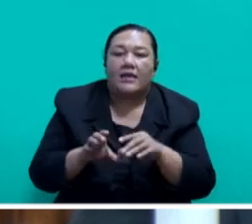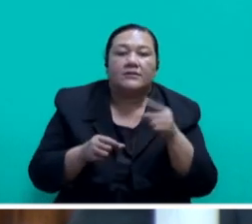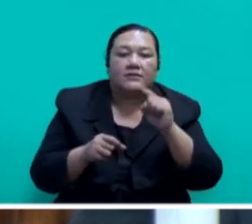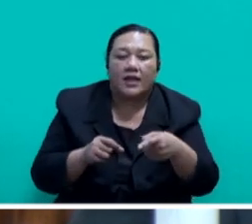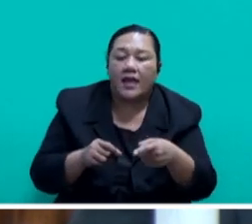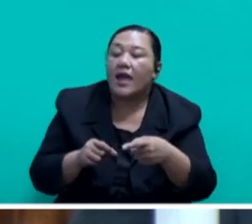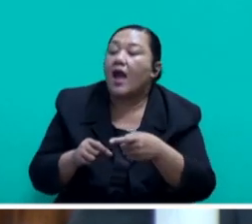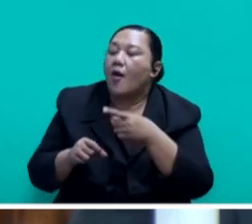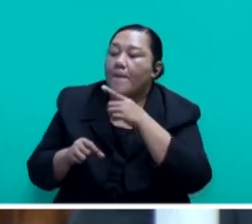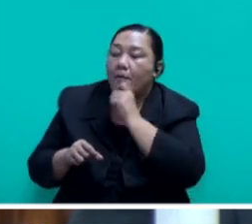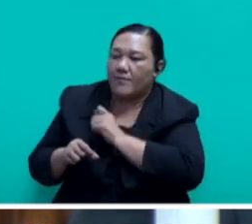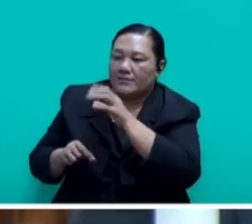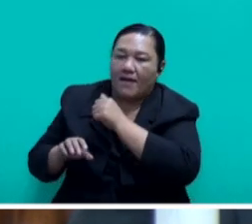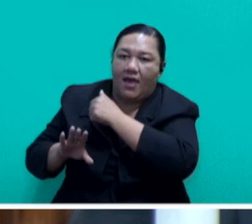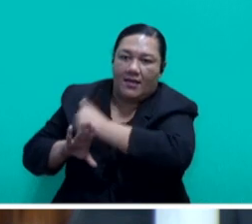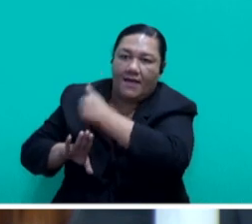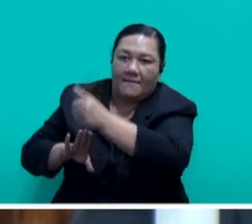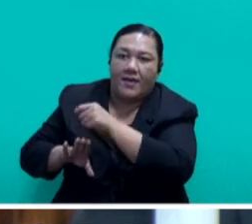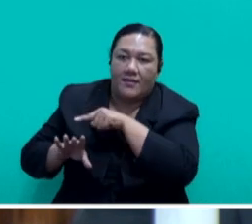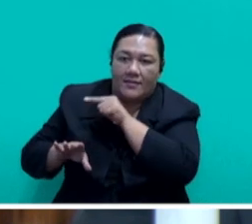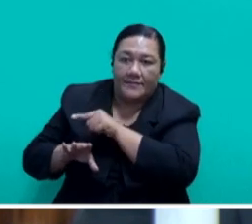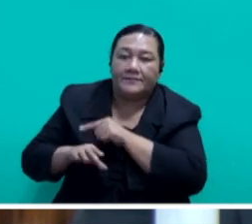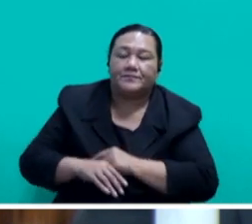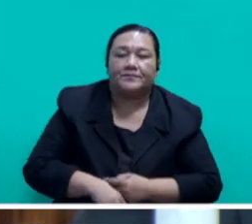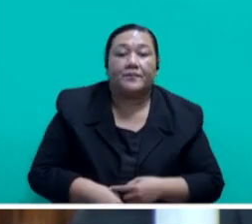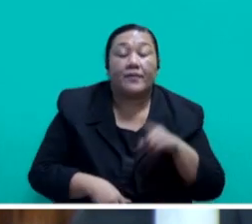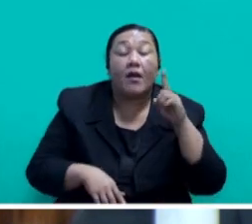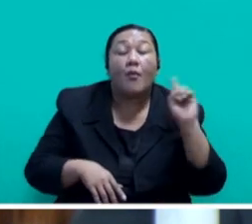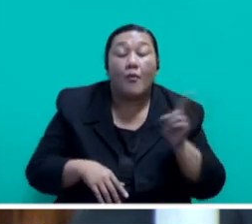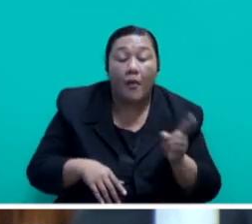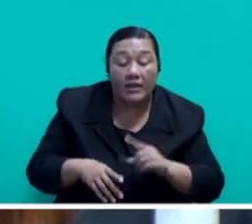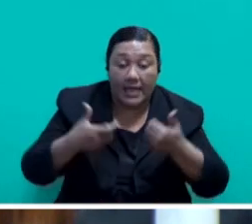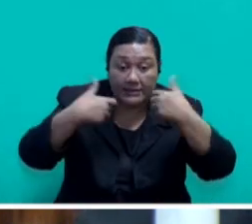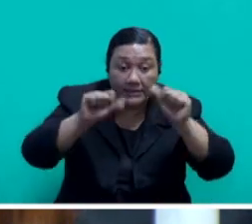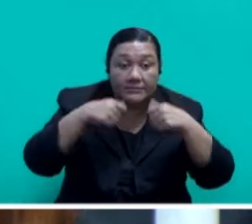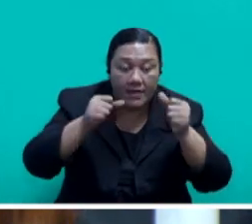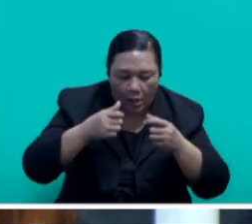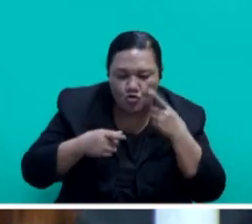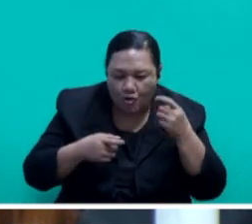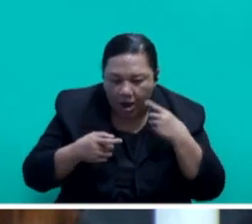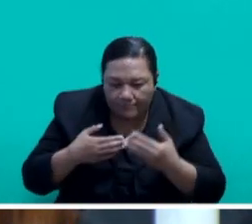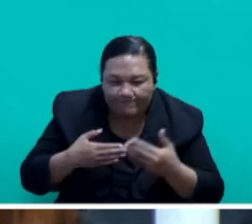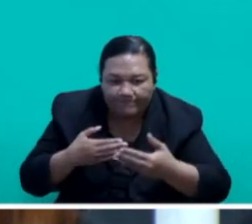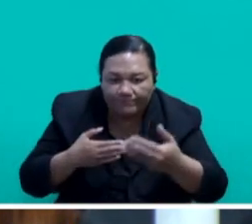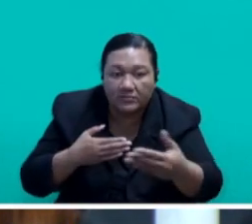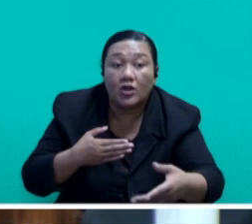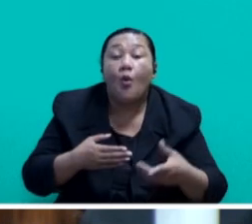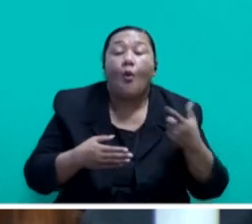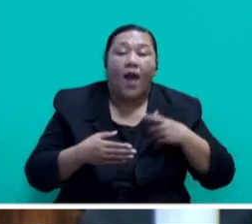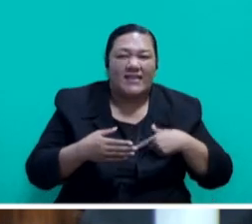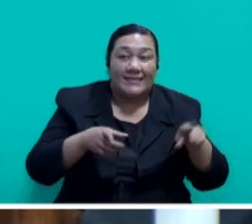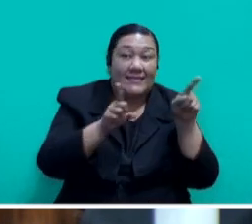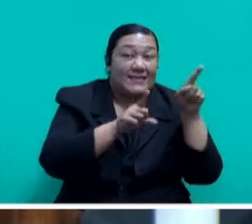government. Our achievements go beyond mere rhetoric, surpassing the previous government's failed promises